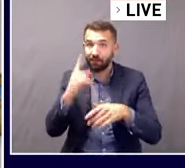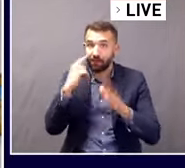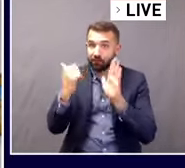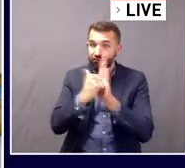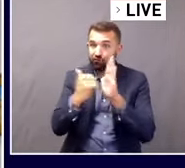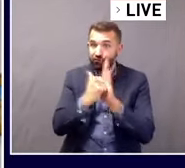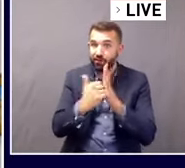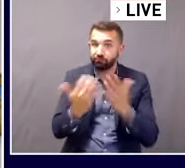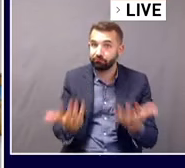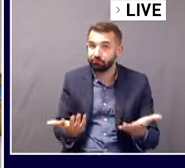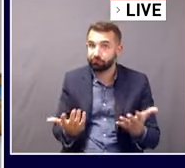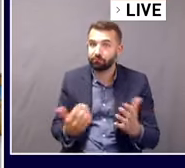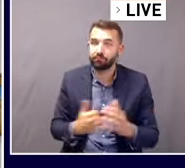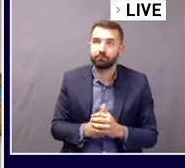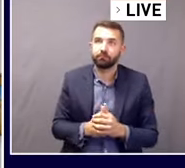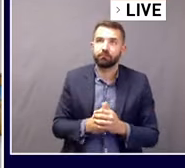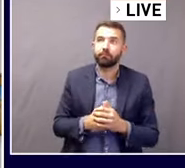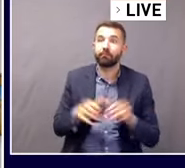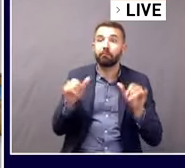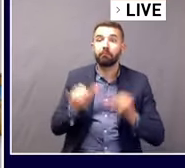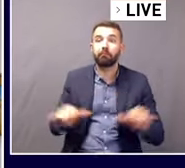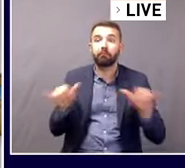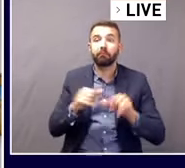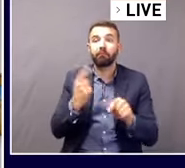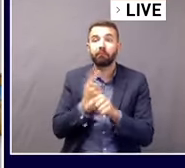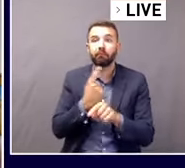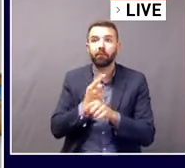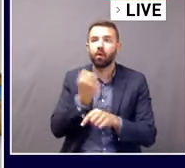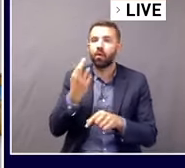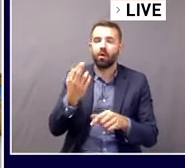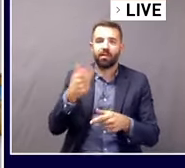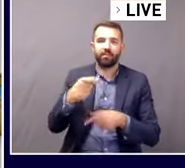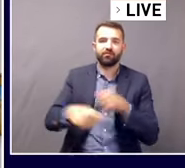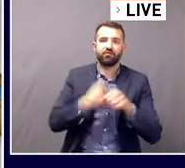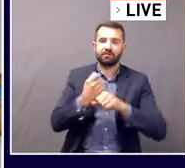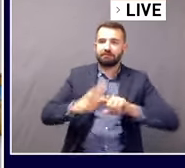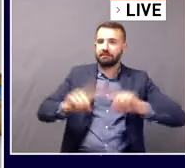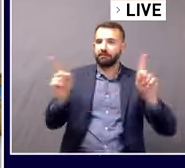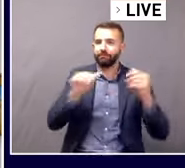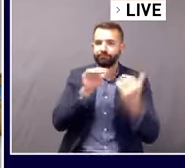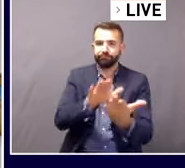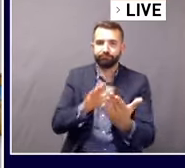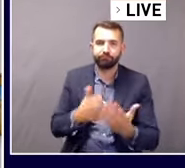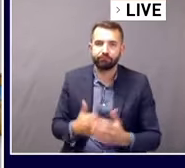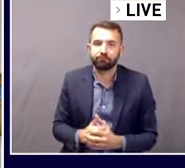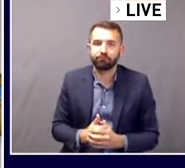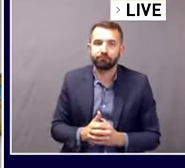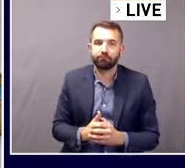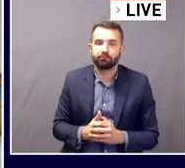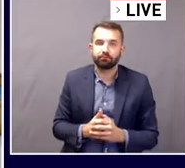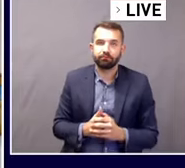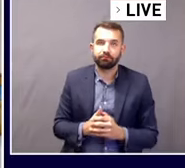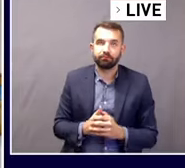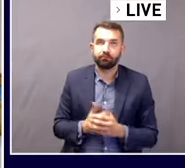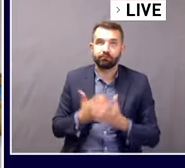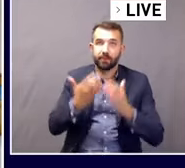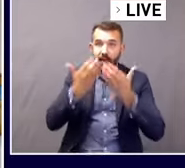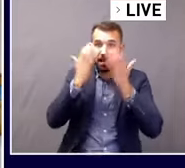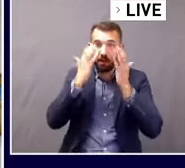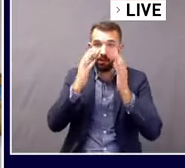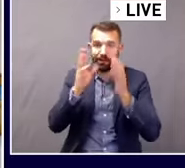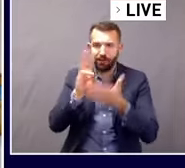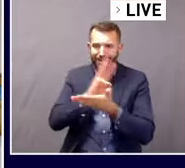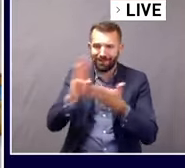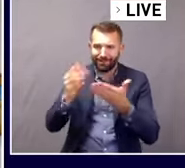in an altered way? Well, Joe, we're still about 6 weeks out. So it's difficult